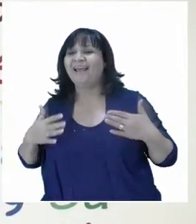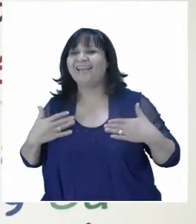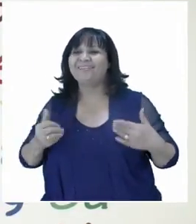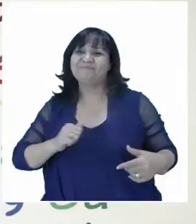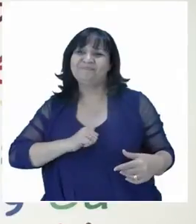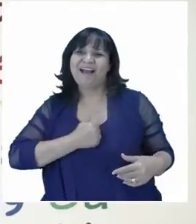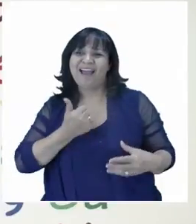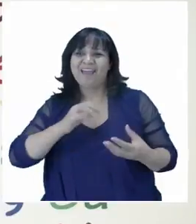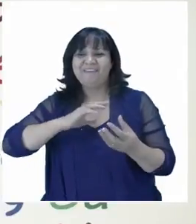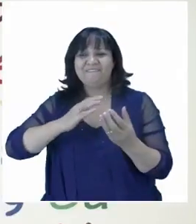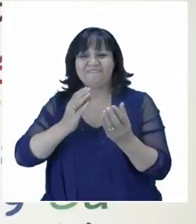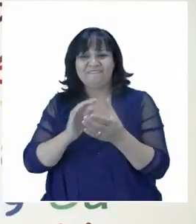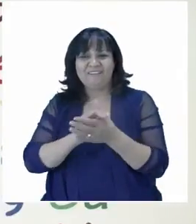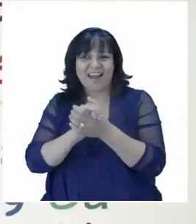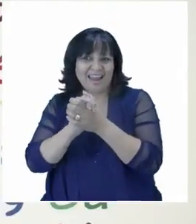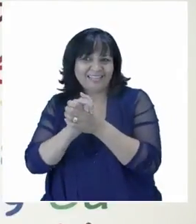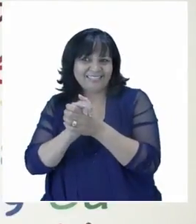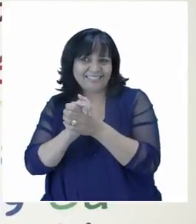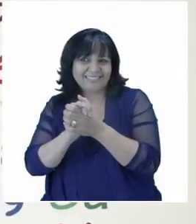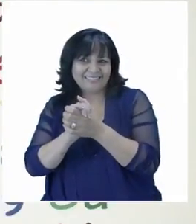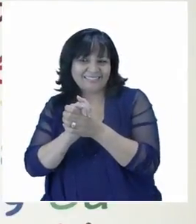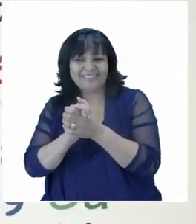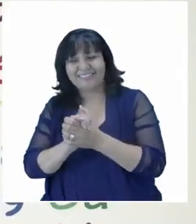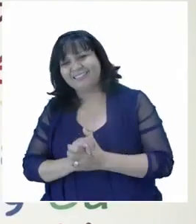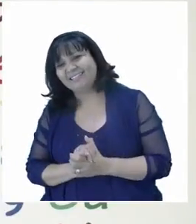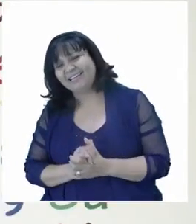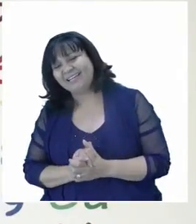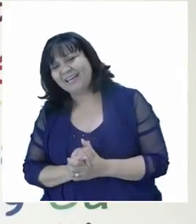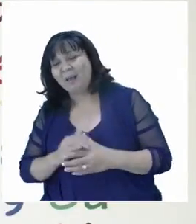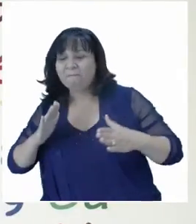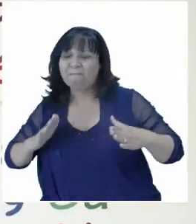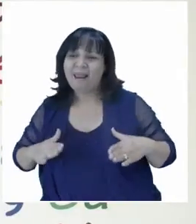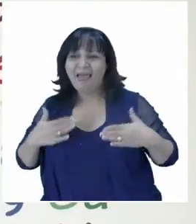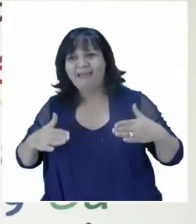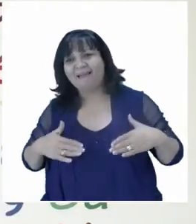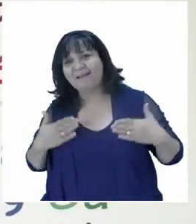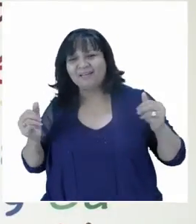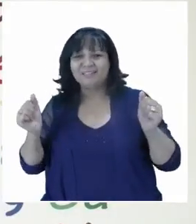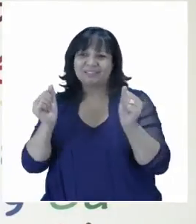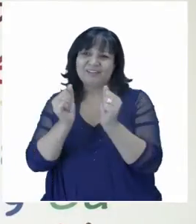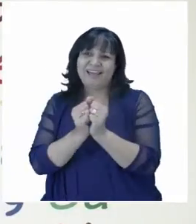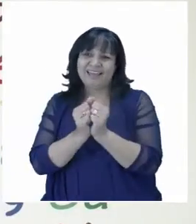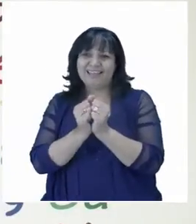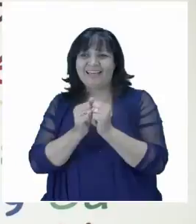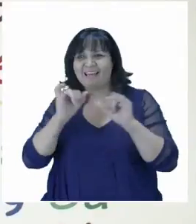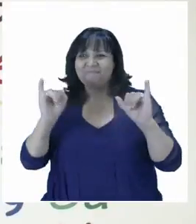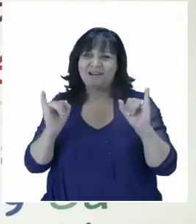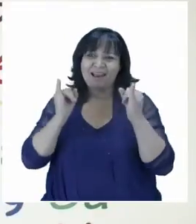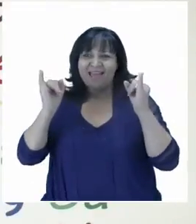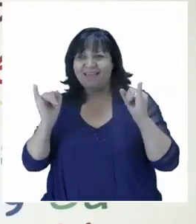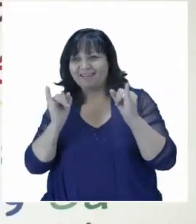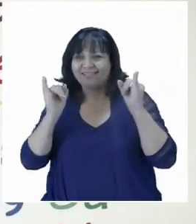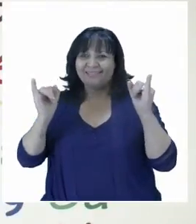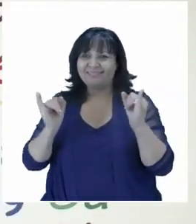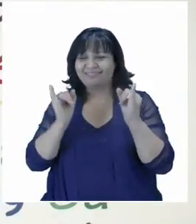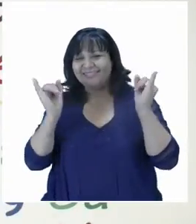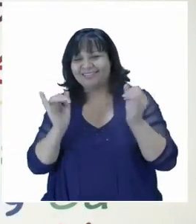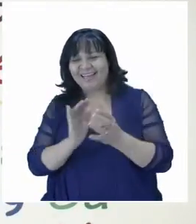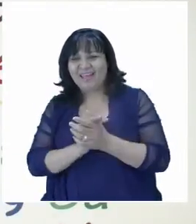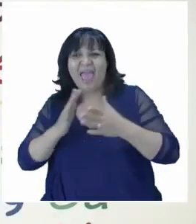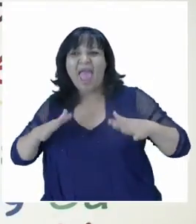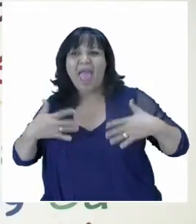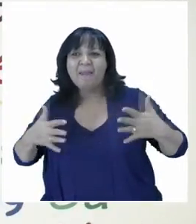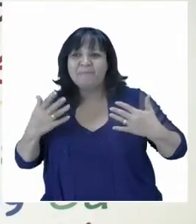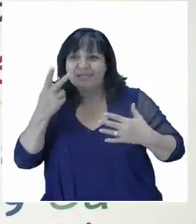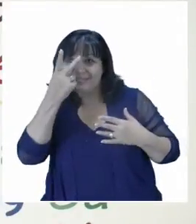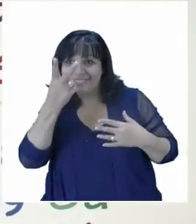friend. There they are, playing together and smiling because they are happy to see each other. And